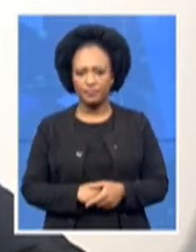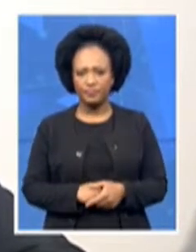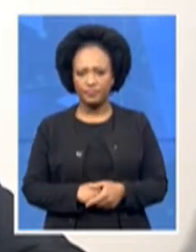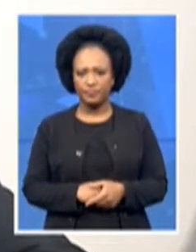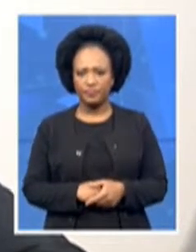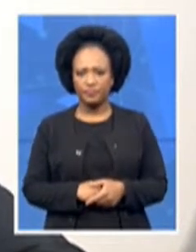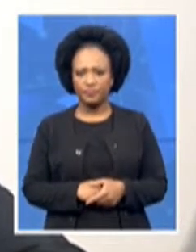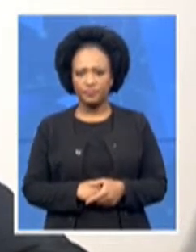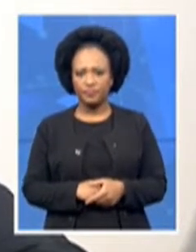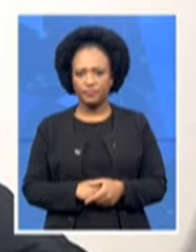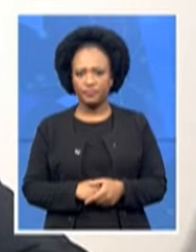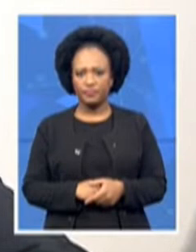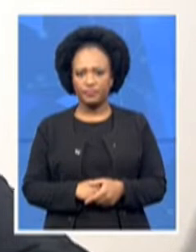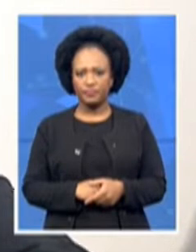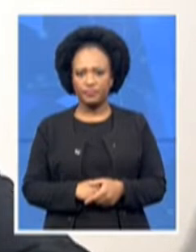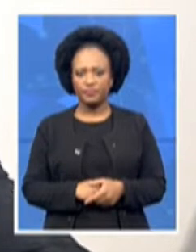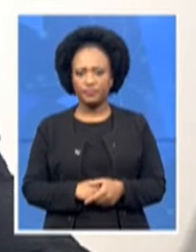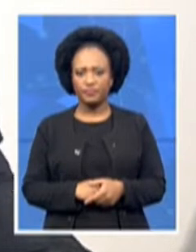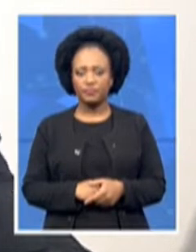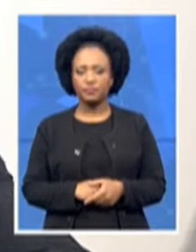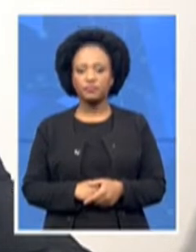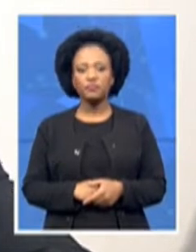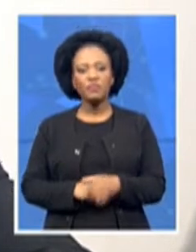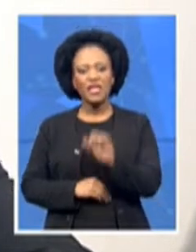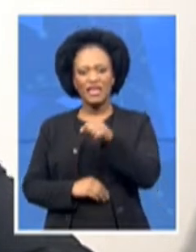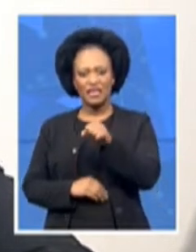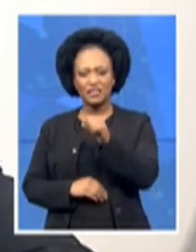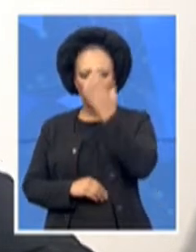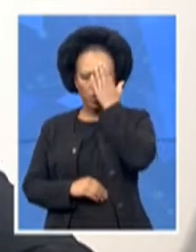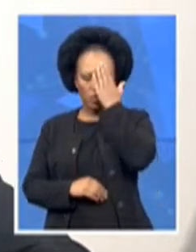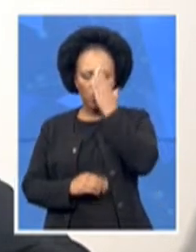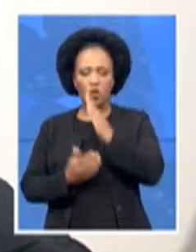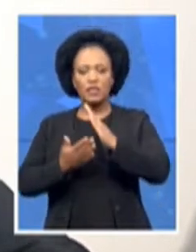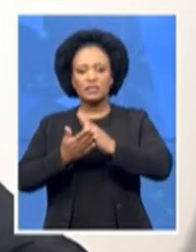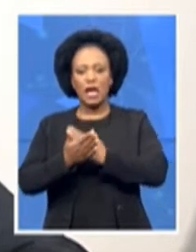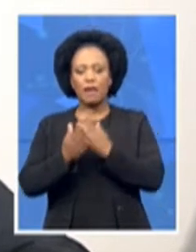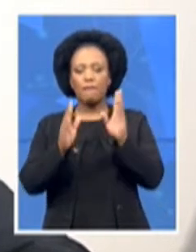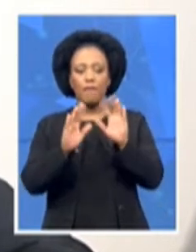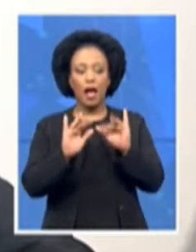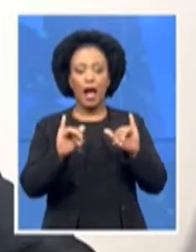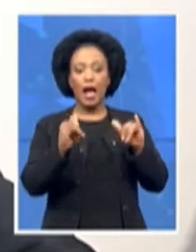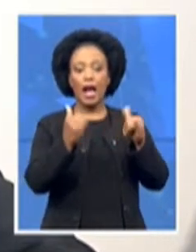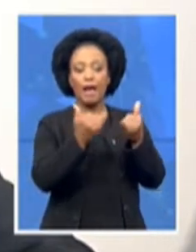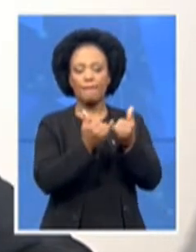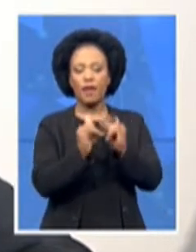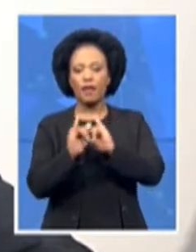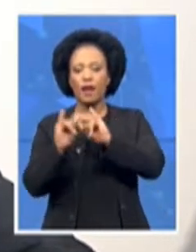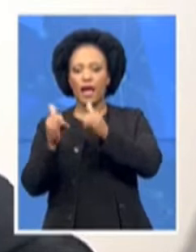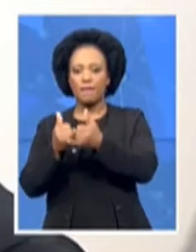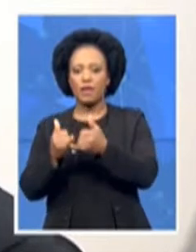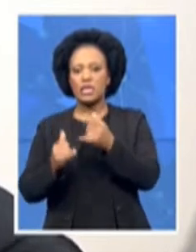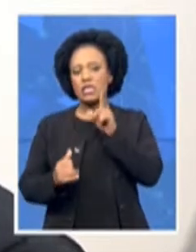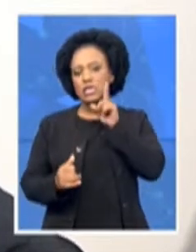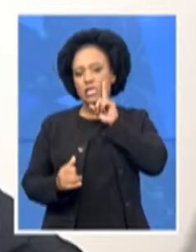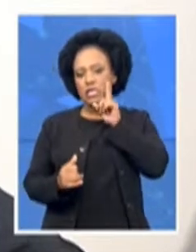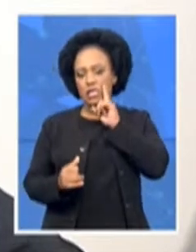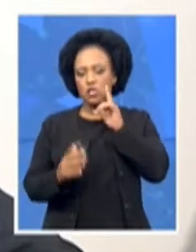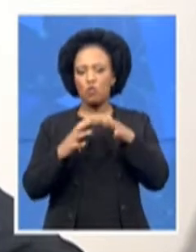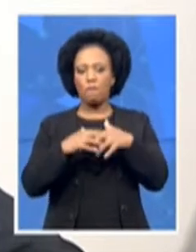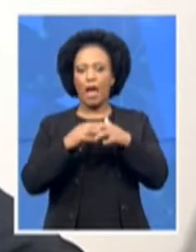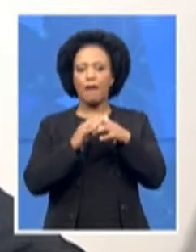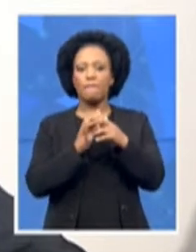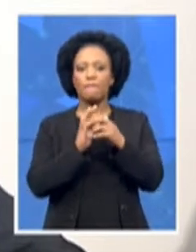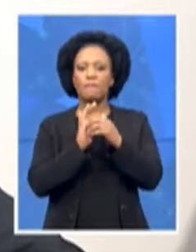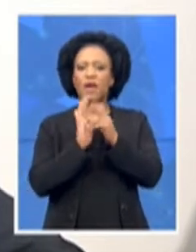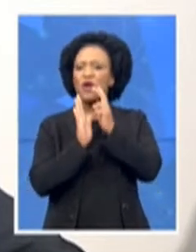that some of the employers are already looking at this to also make some regulations. That will not be because government